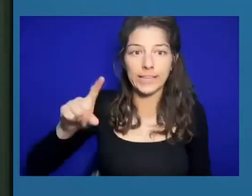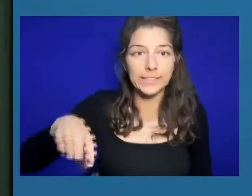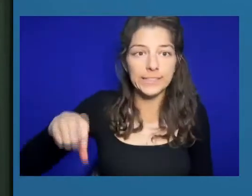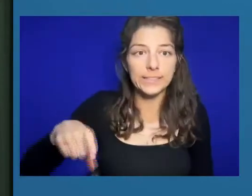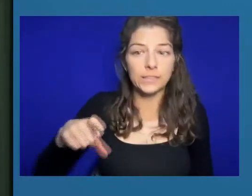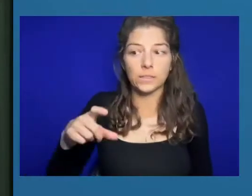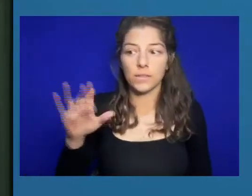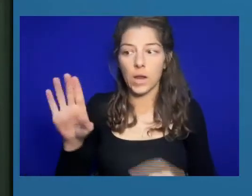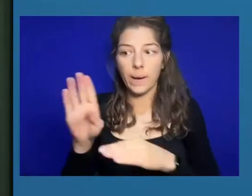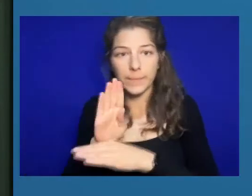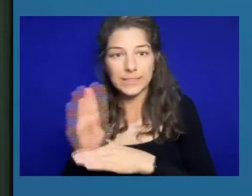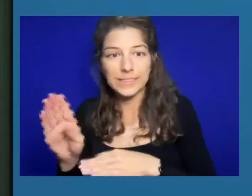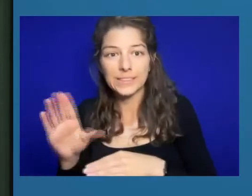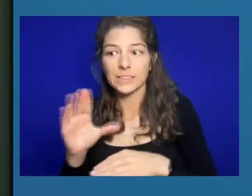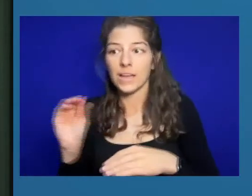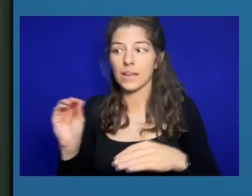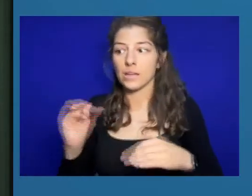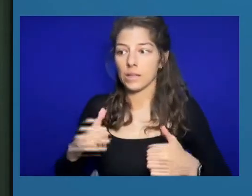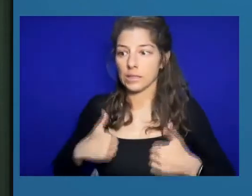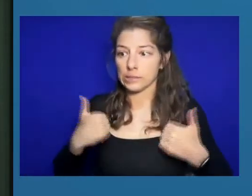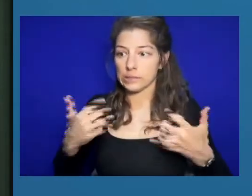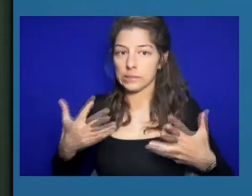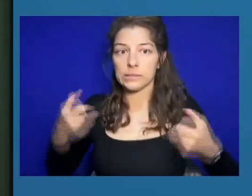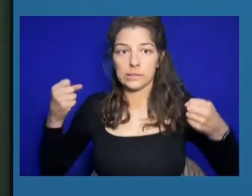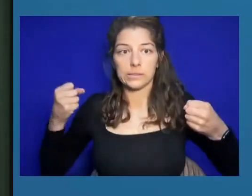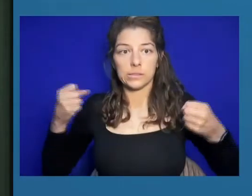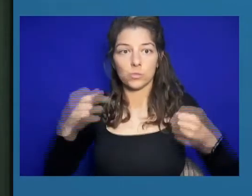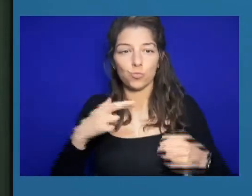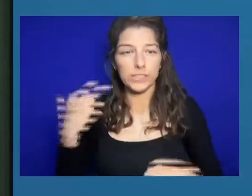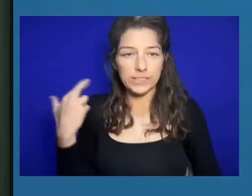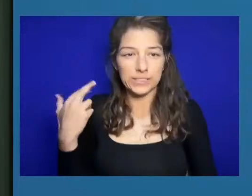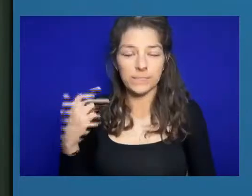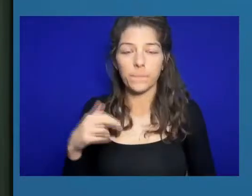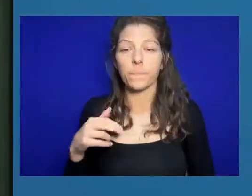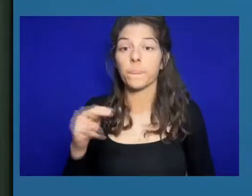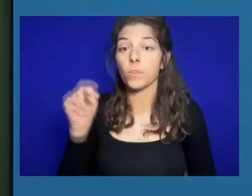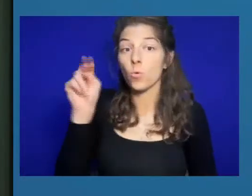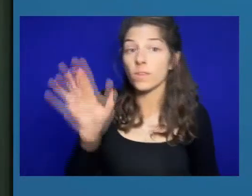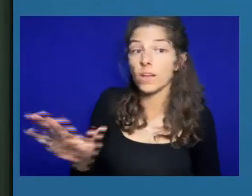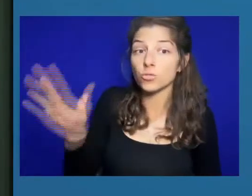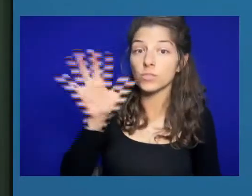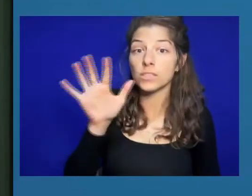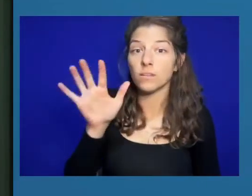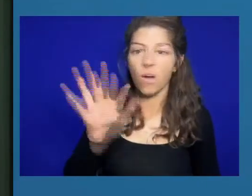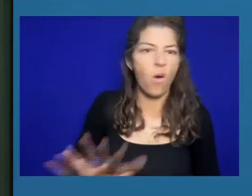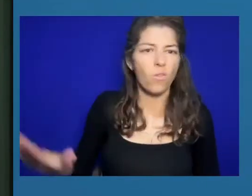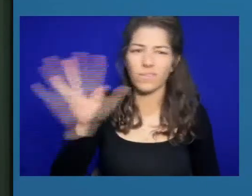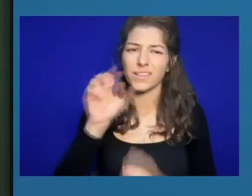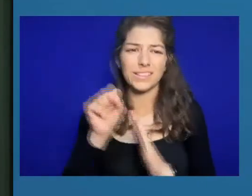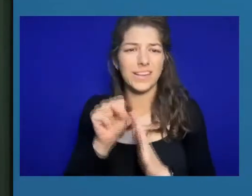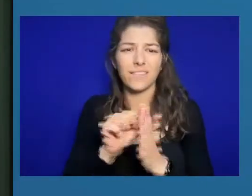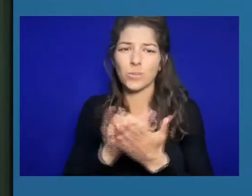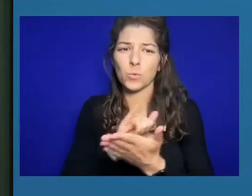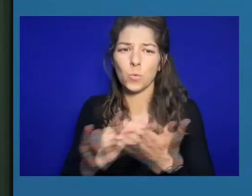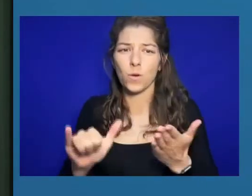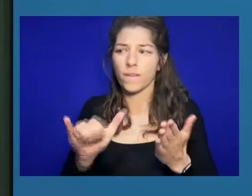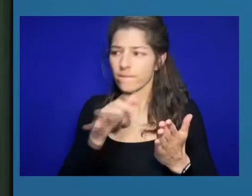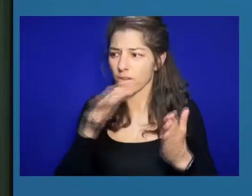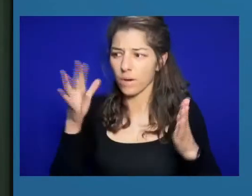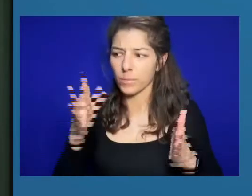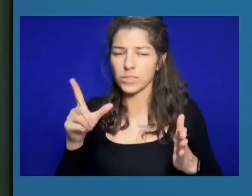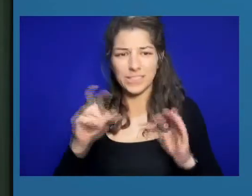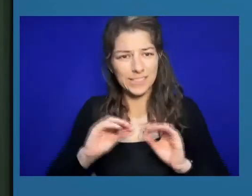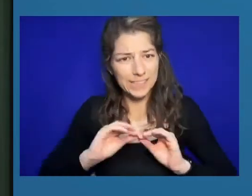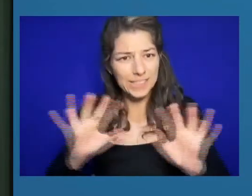their businesses and livelihoods at risk. In the North Country and across the state, farmers need clear,